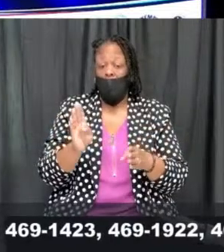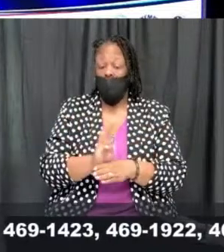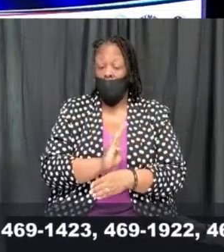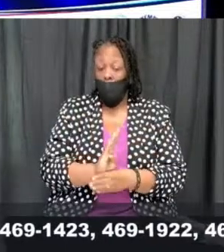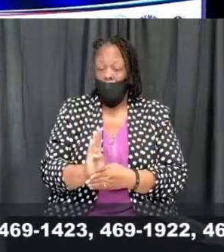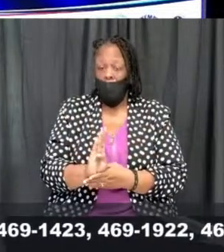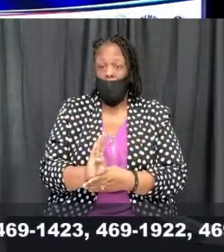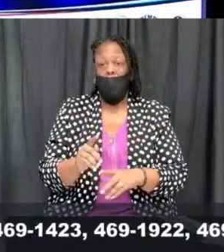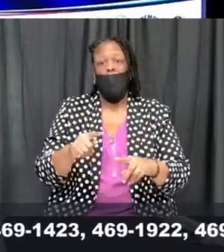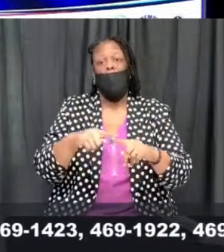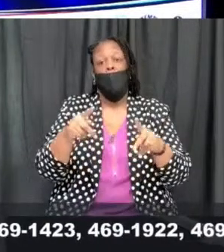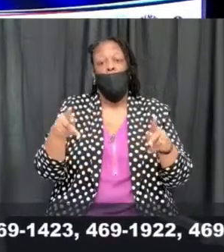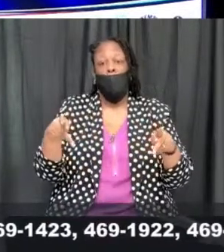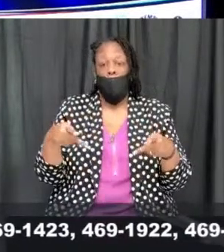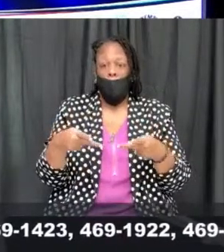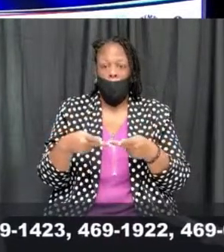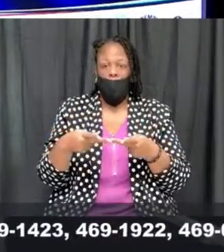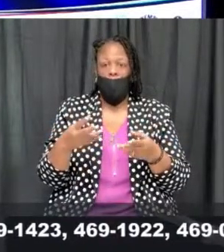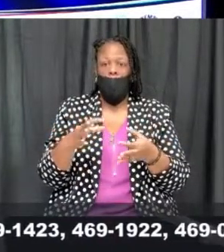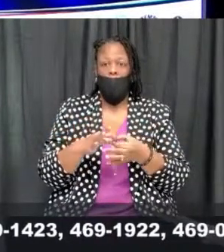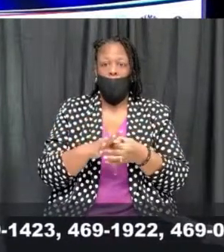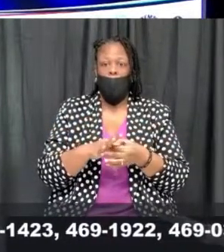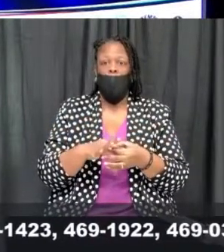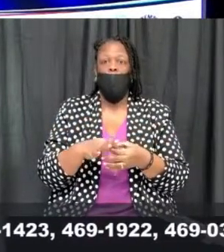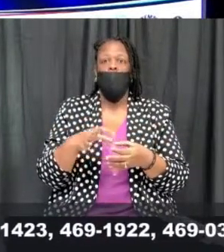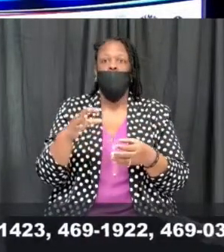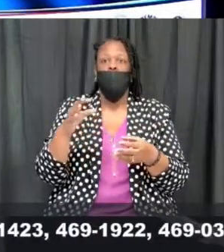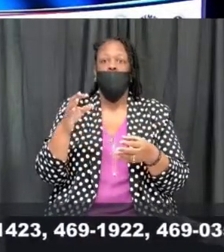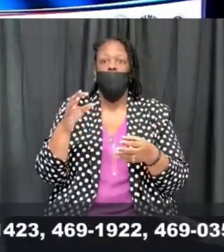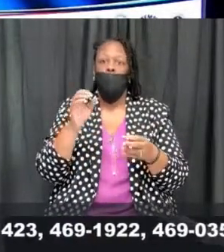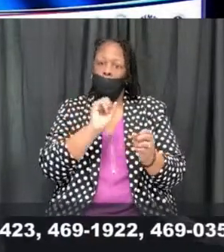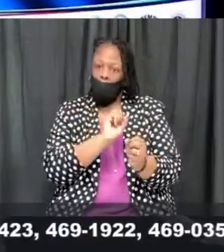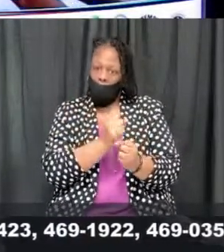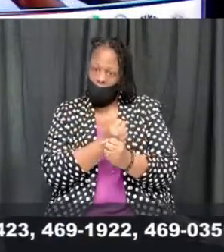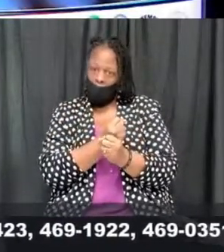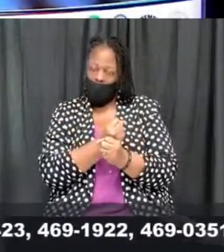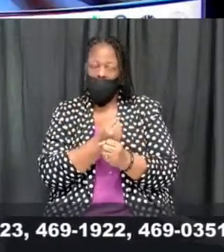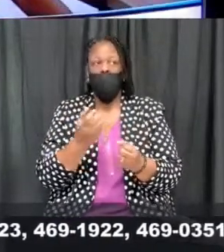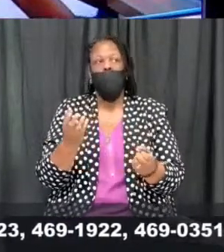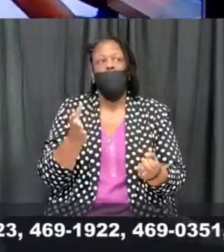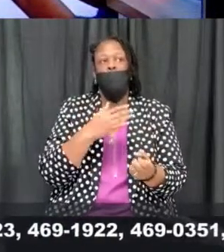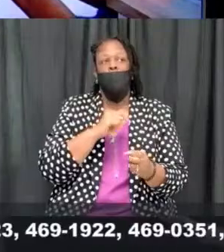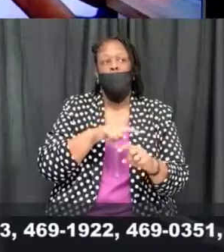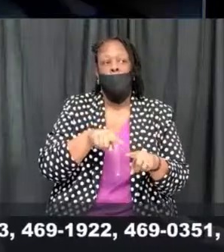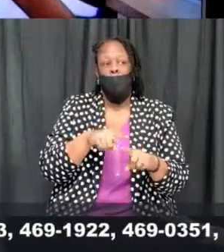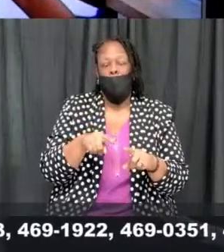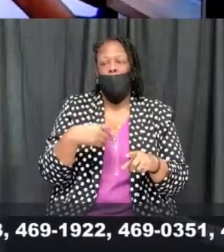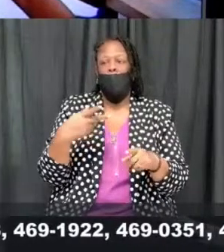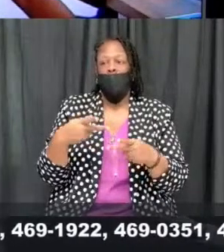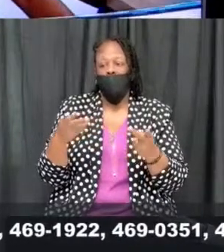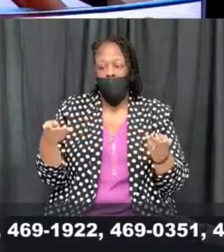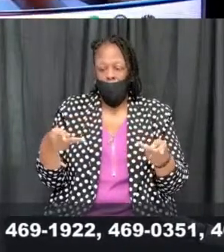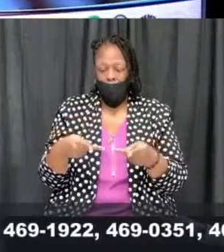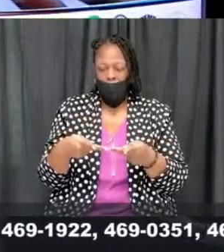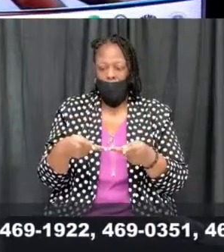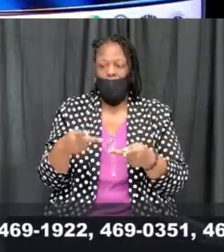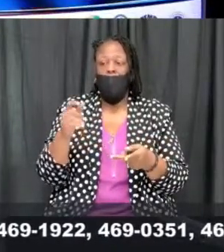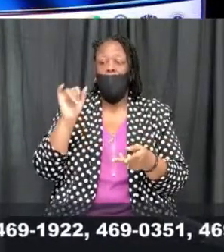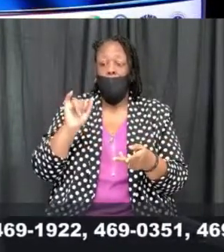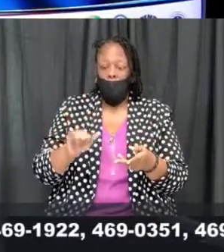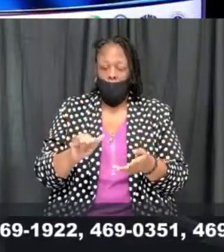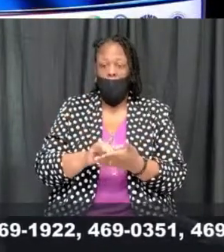of quarantine, places of isolation, and other relevant locations or